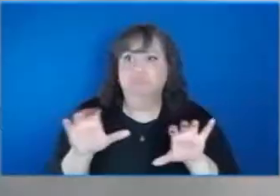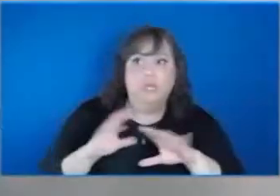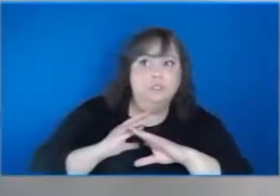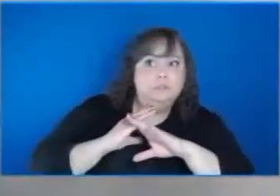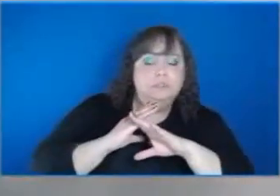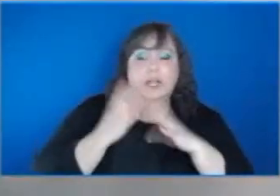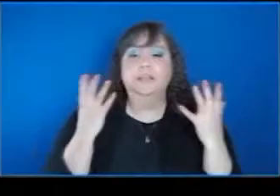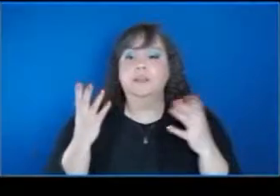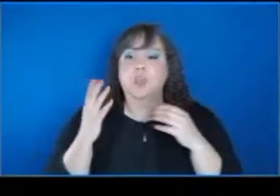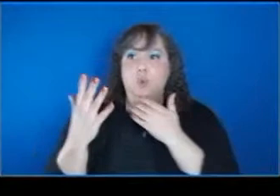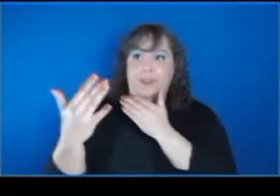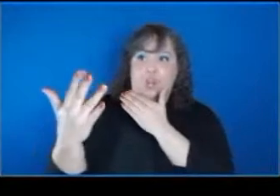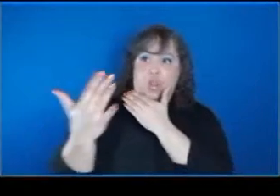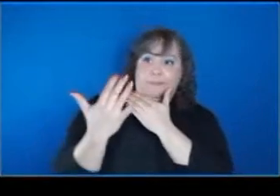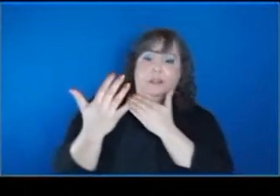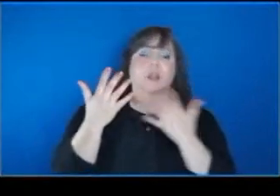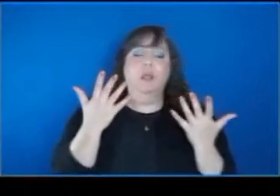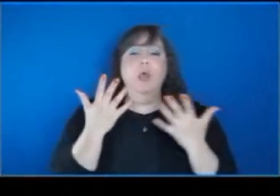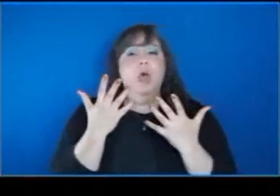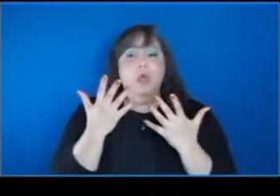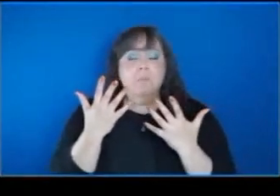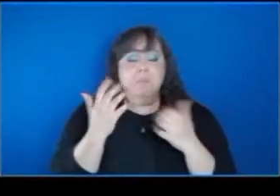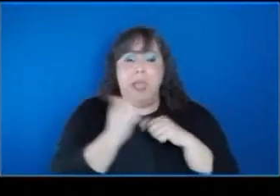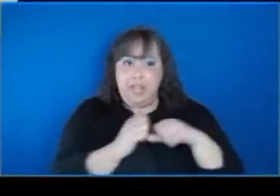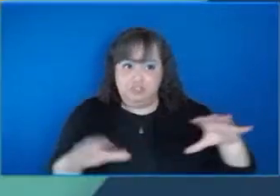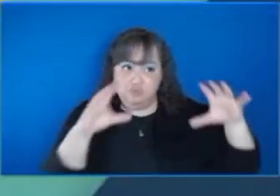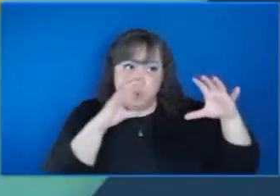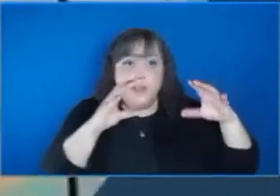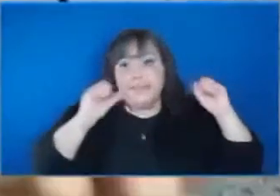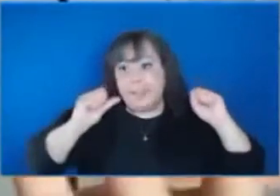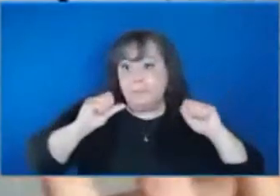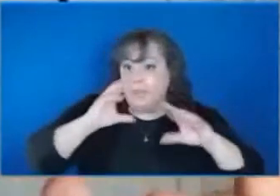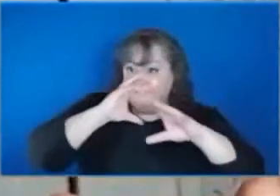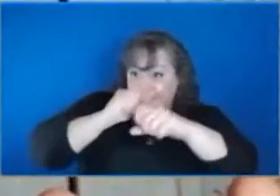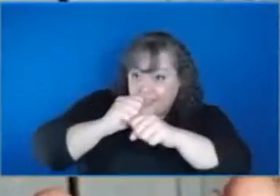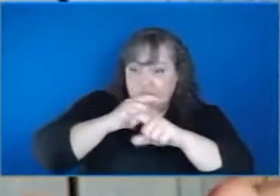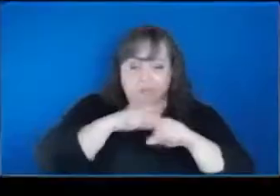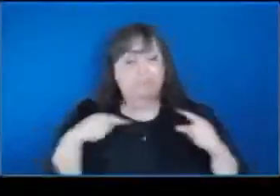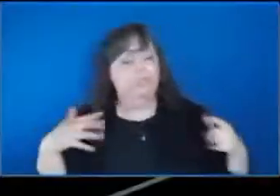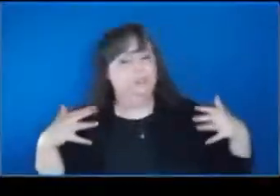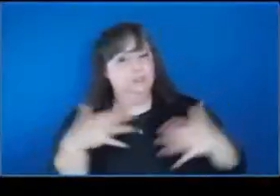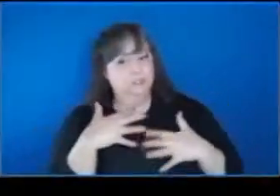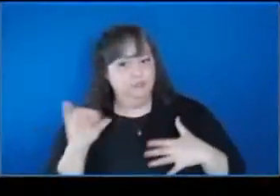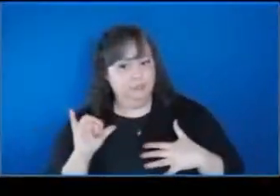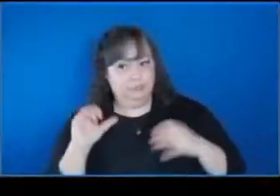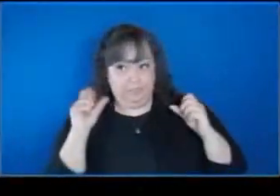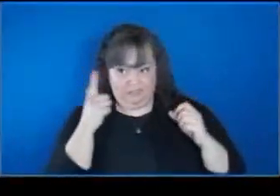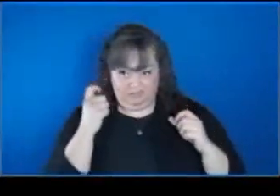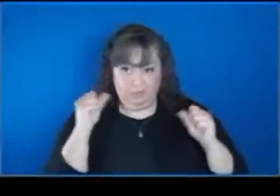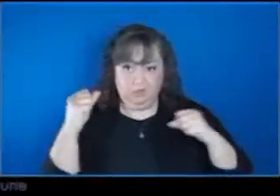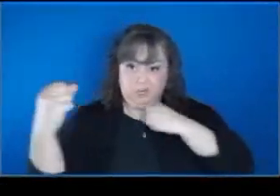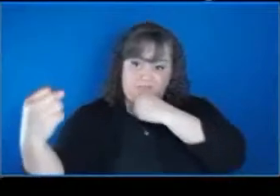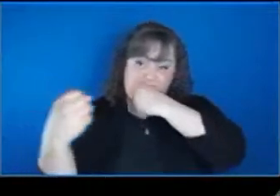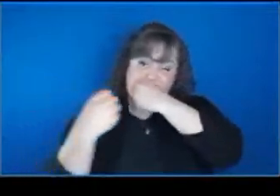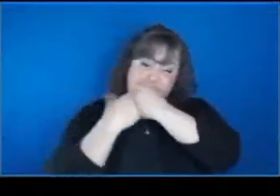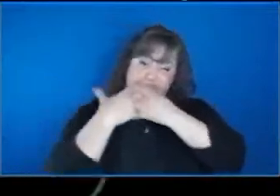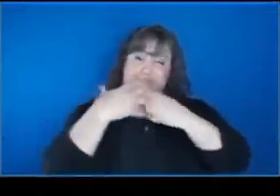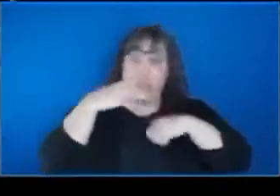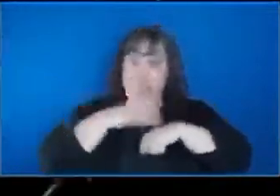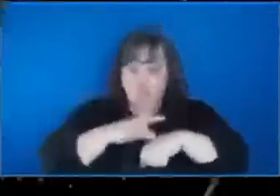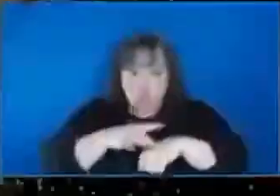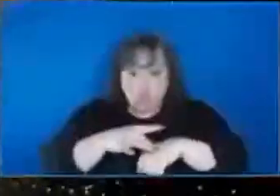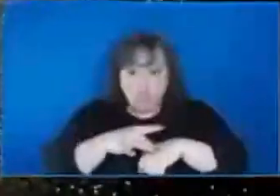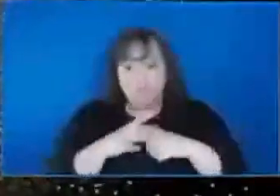source of fascination, but sometimes fear, because we wonder, can they hit the Earth? It's really incredibly unlikely that